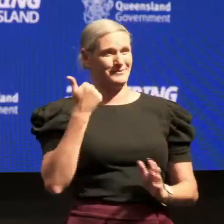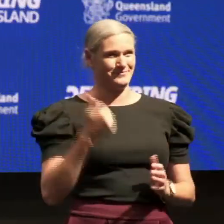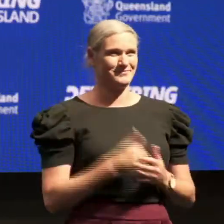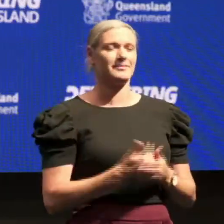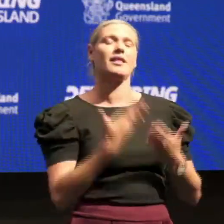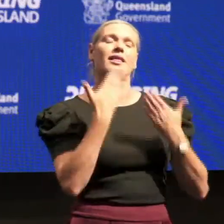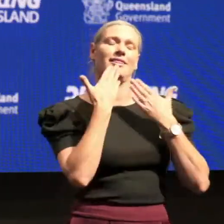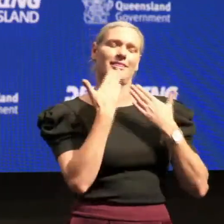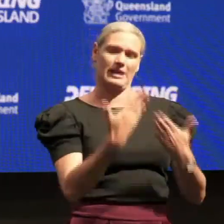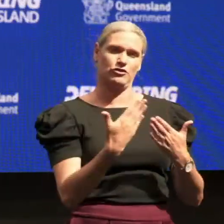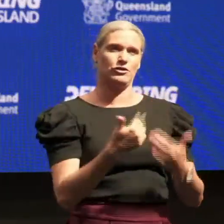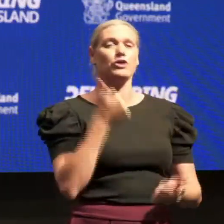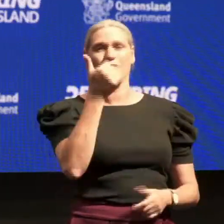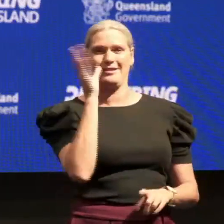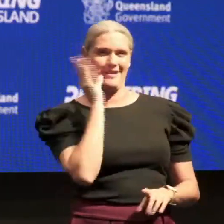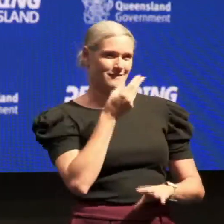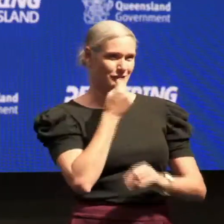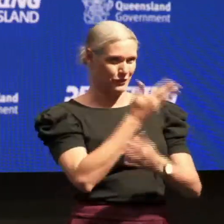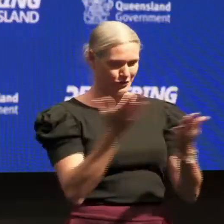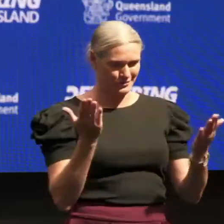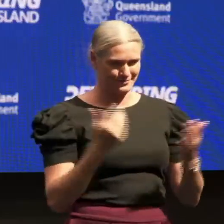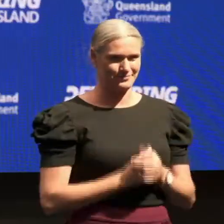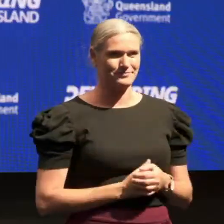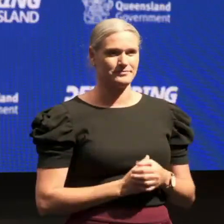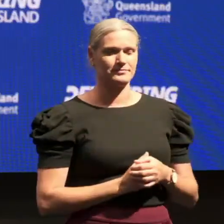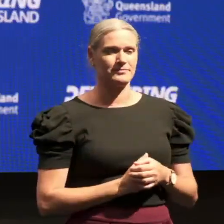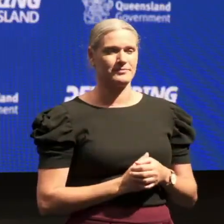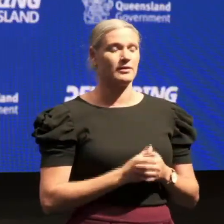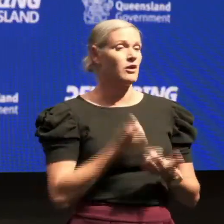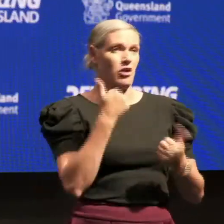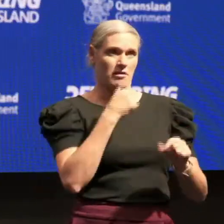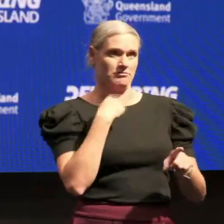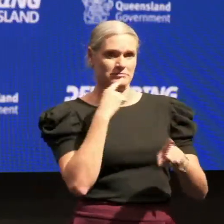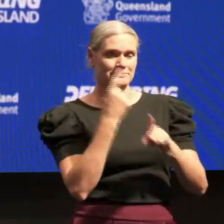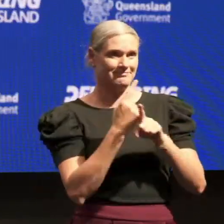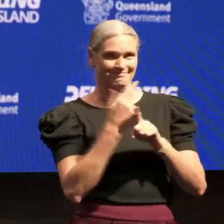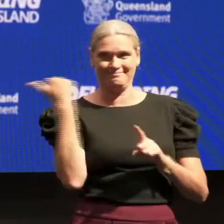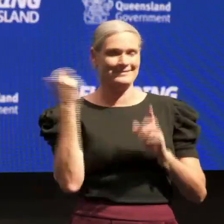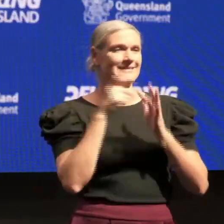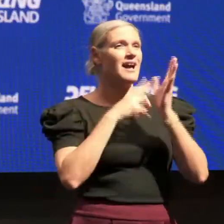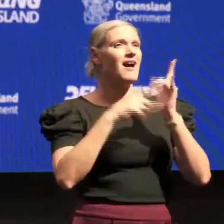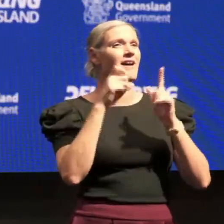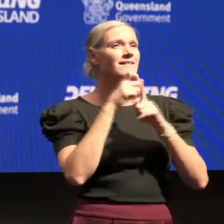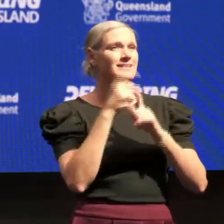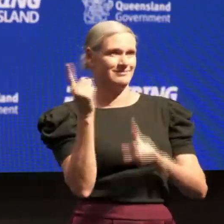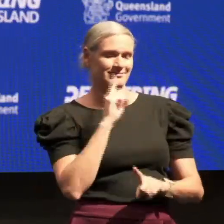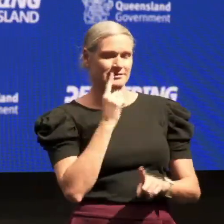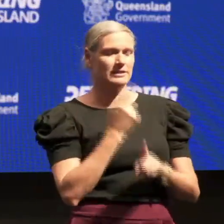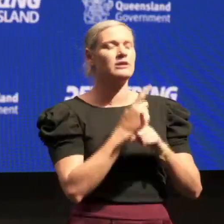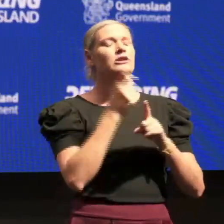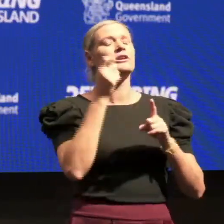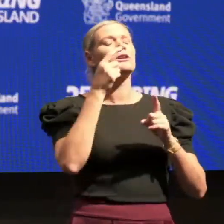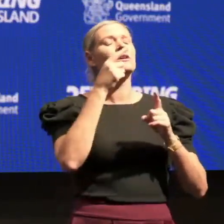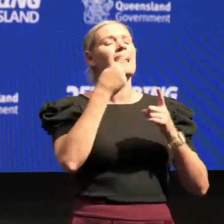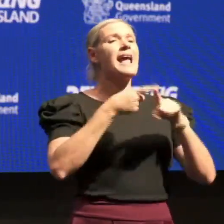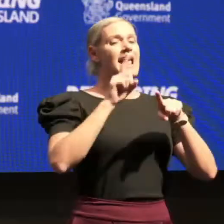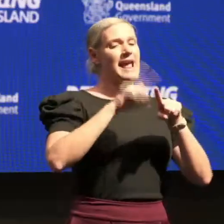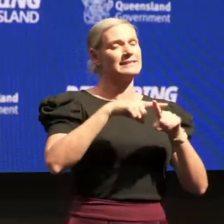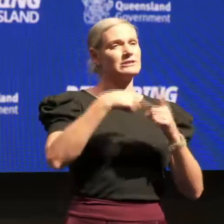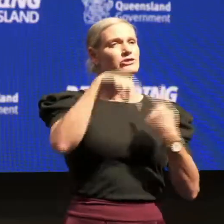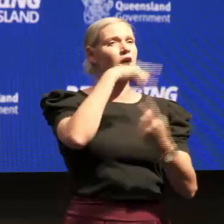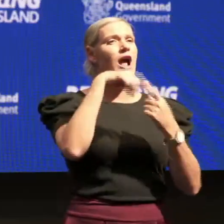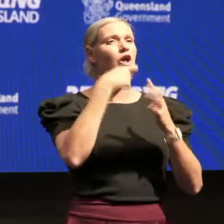Thank you, Premier, and good afternoon, everyone. As we've heard from the Premier, Tropical Cyclone